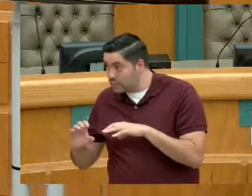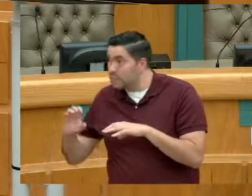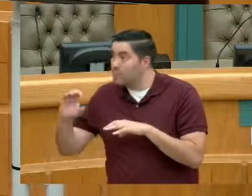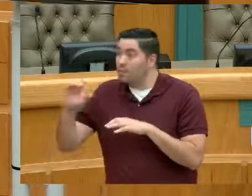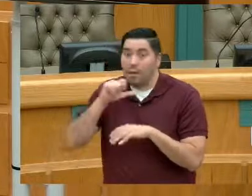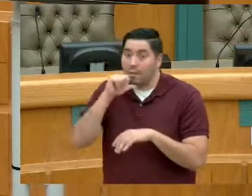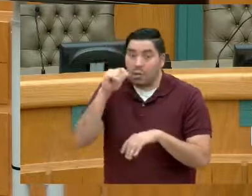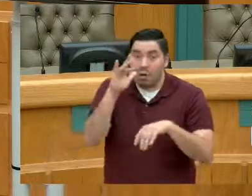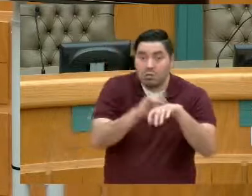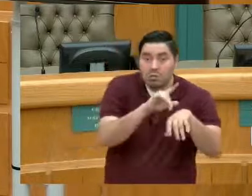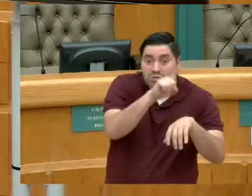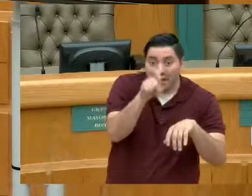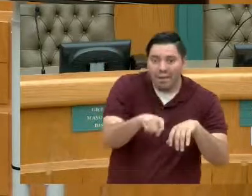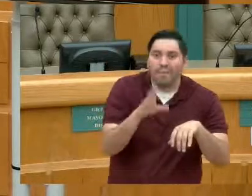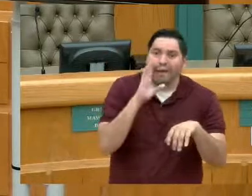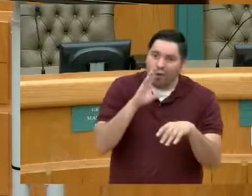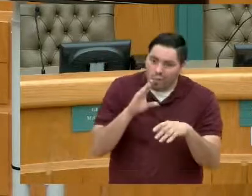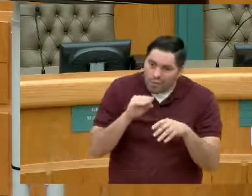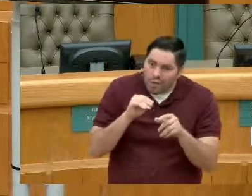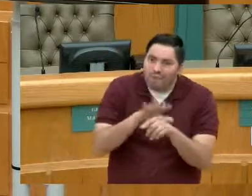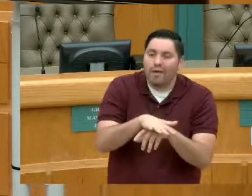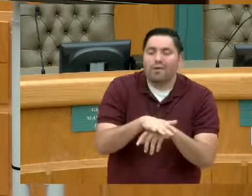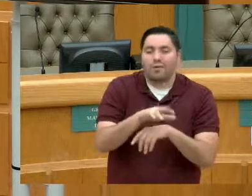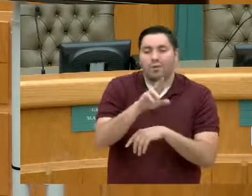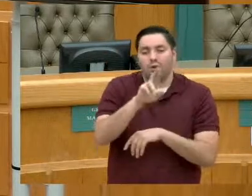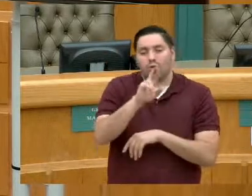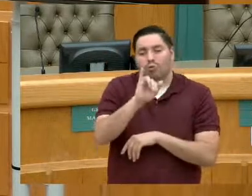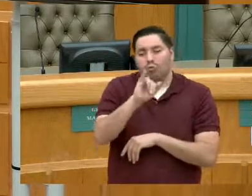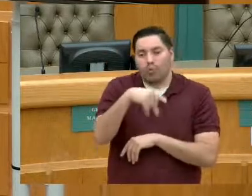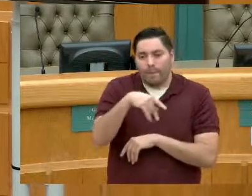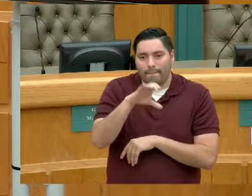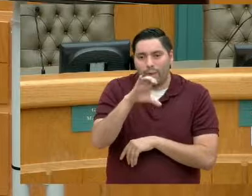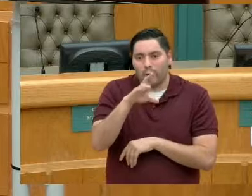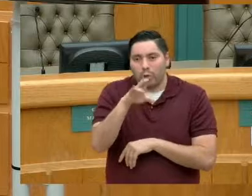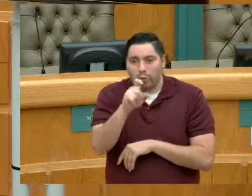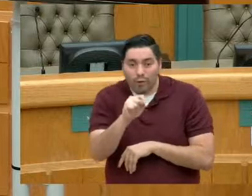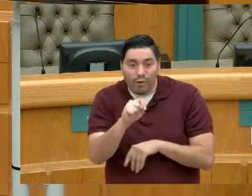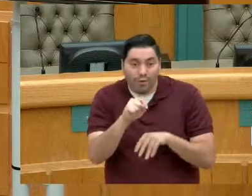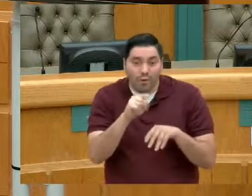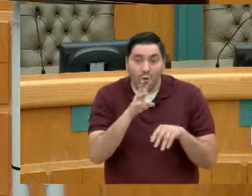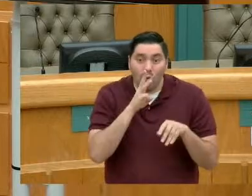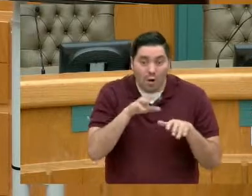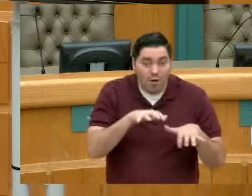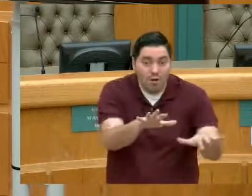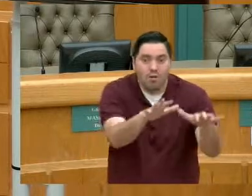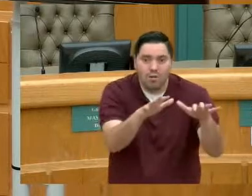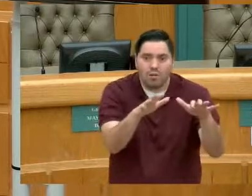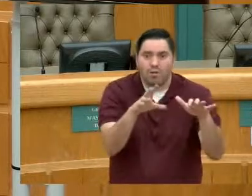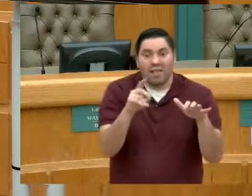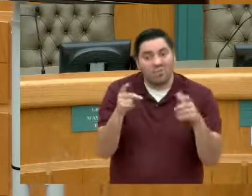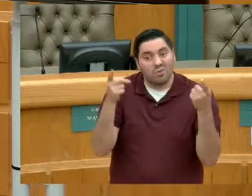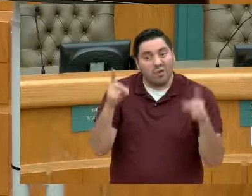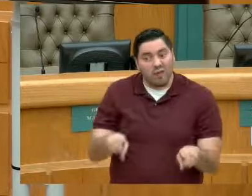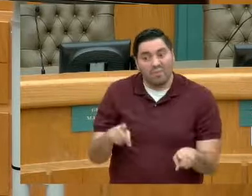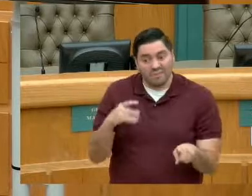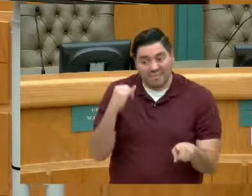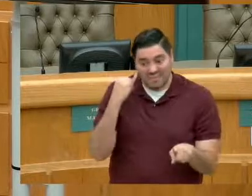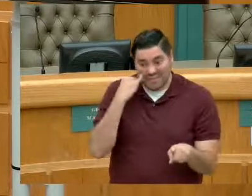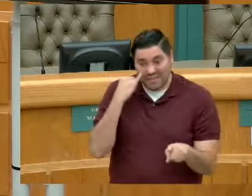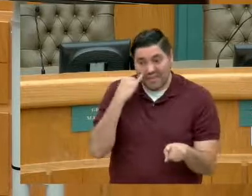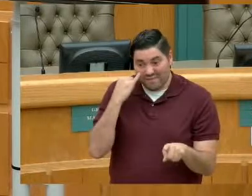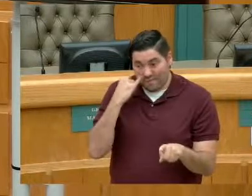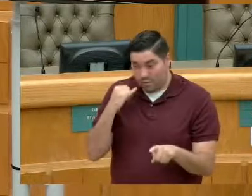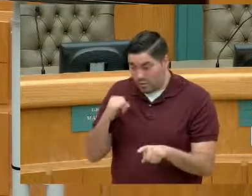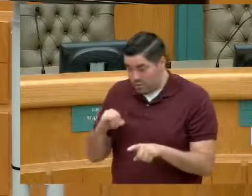to affect the rip currents. And I want all of us to understand that that's what happens when we have a system that comes into the